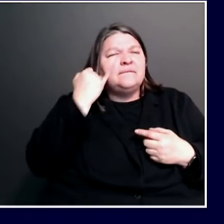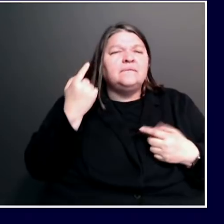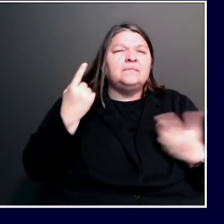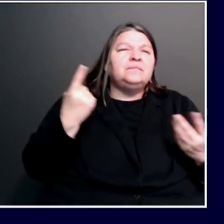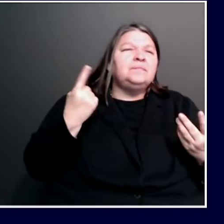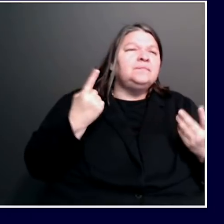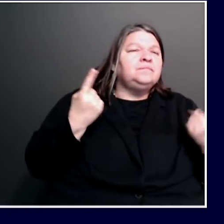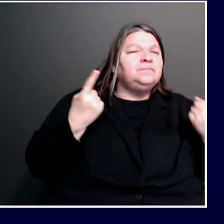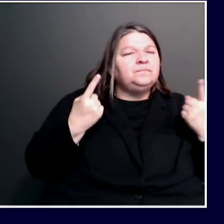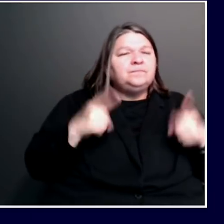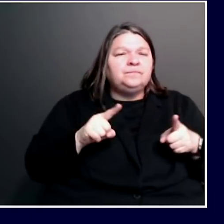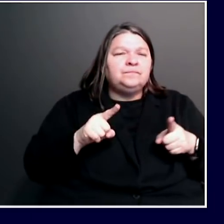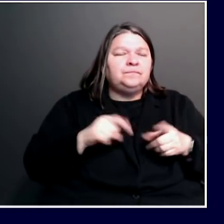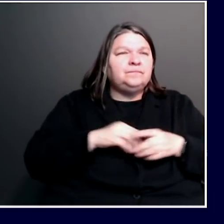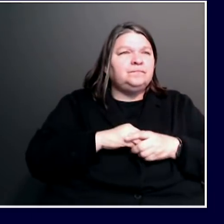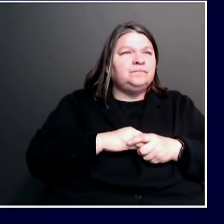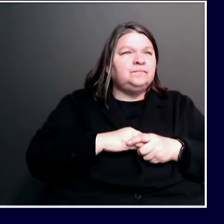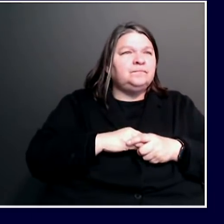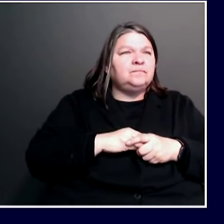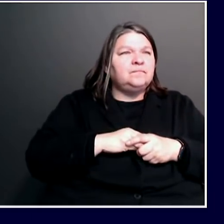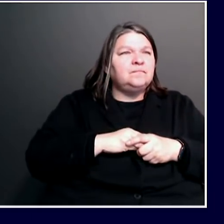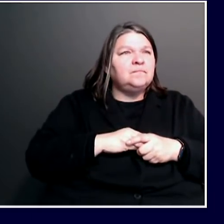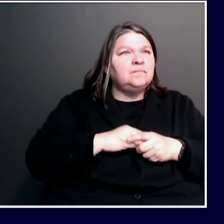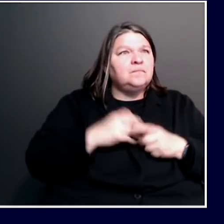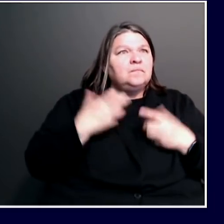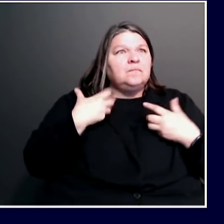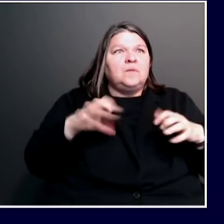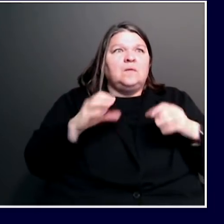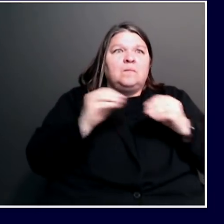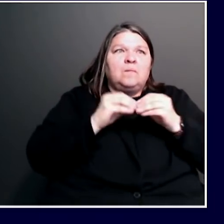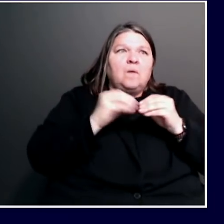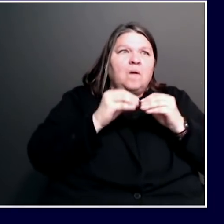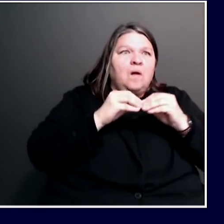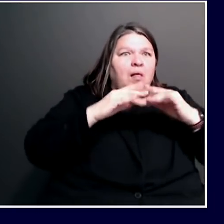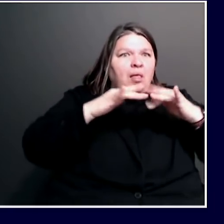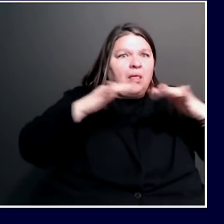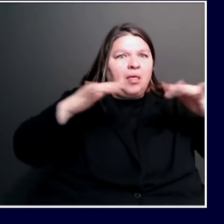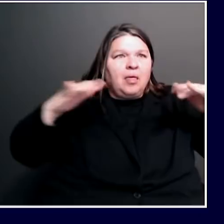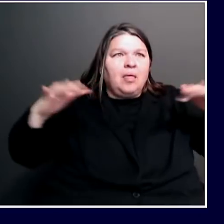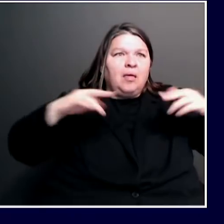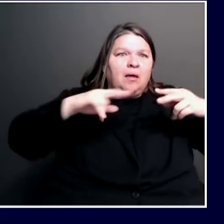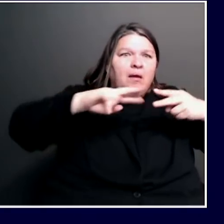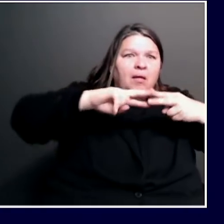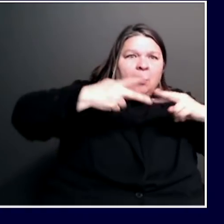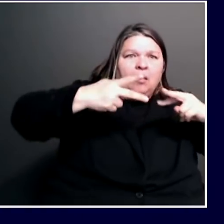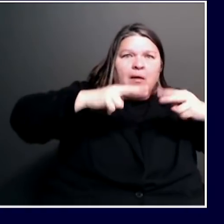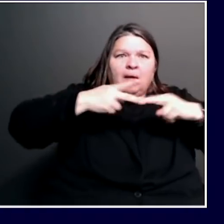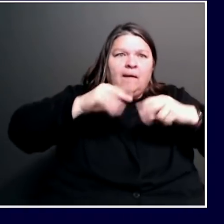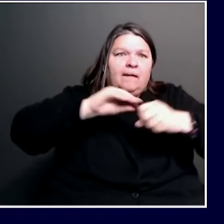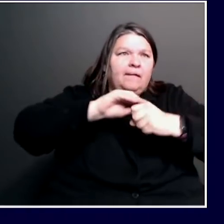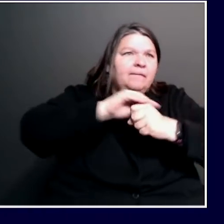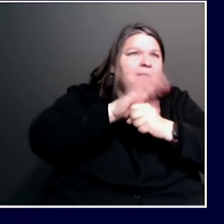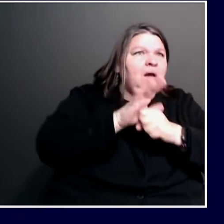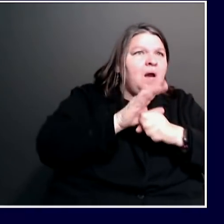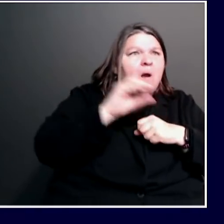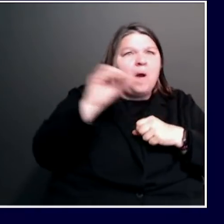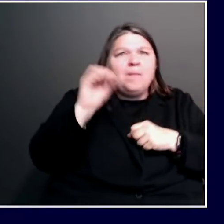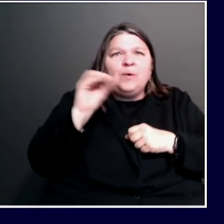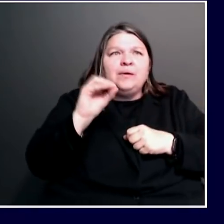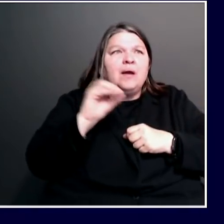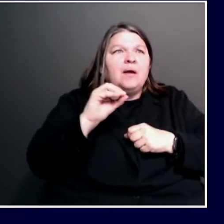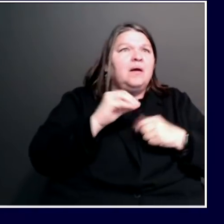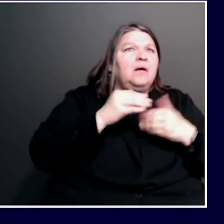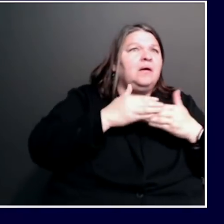want to invite future variants, but if there are future variants that behave in a way that's